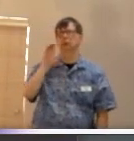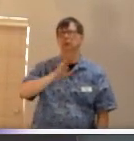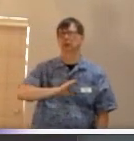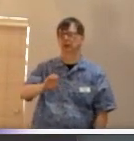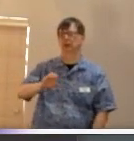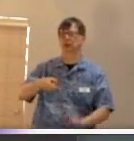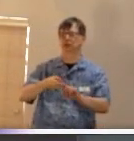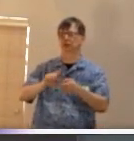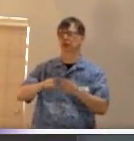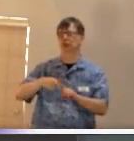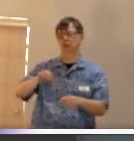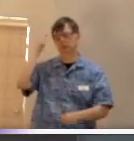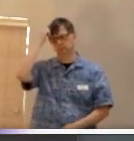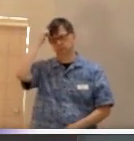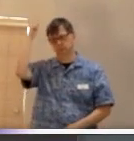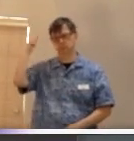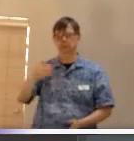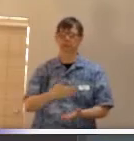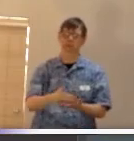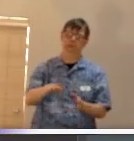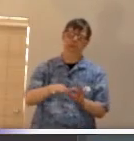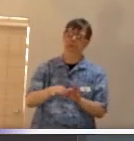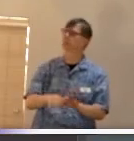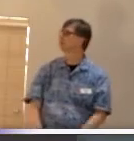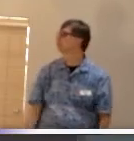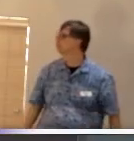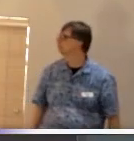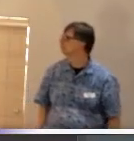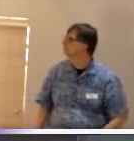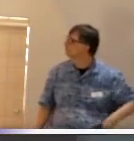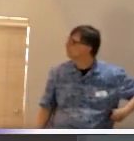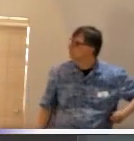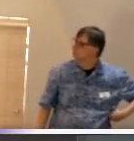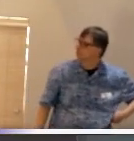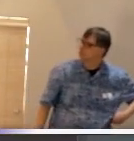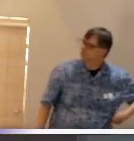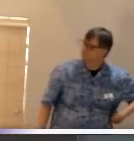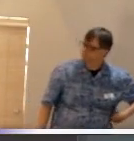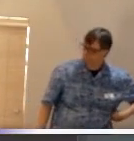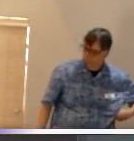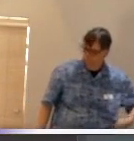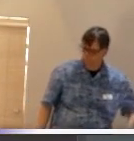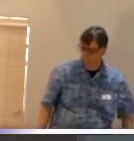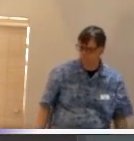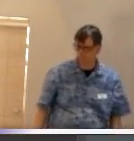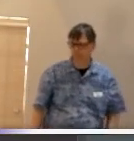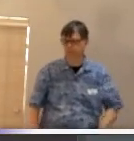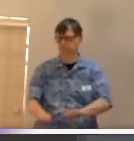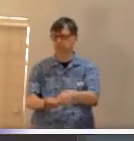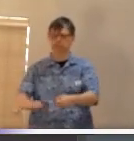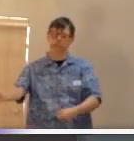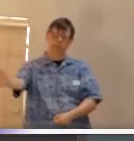about something, but you know as well as I do, you know, I don't know about you, but I've lost and gained 100 pounds over my 58 years of life. So